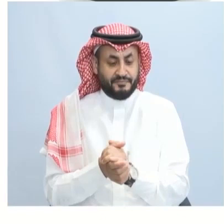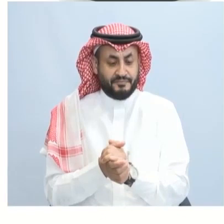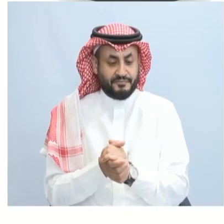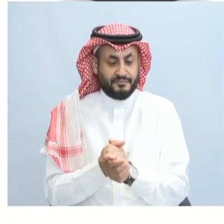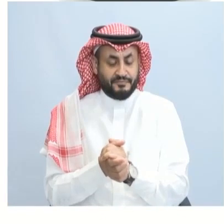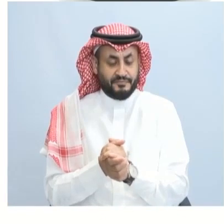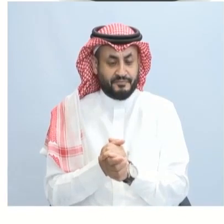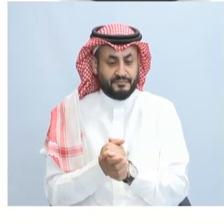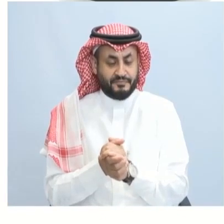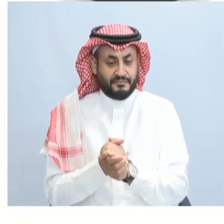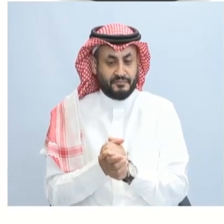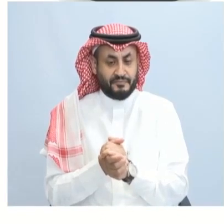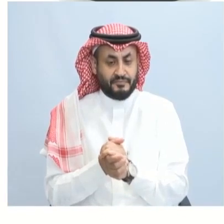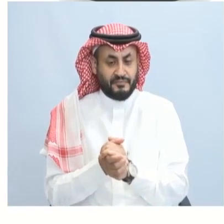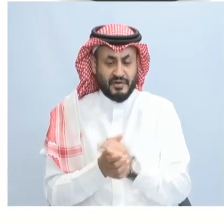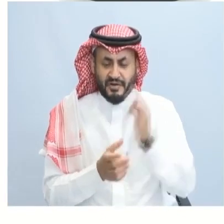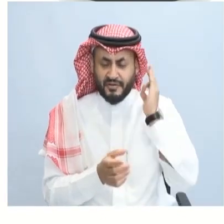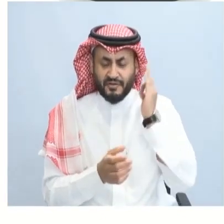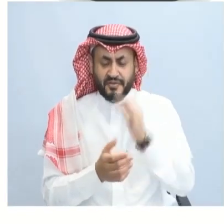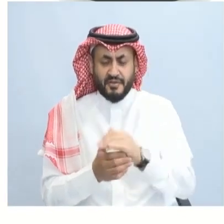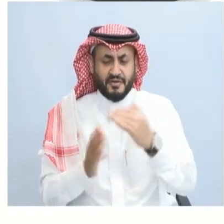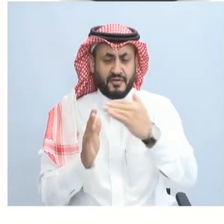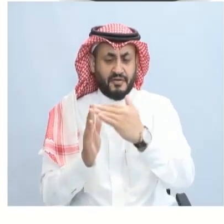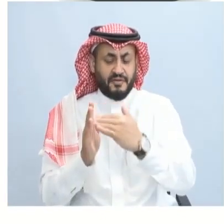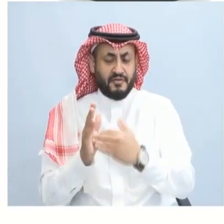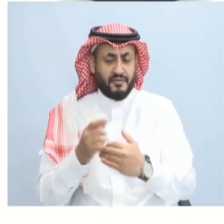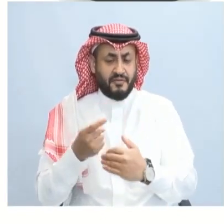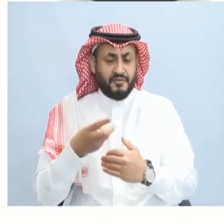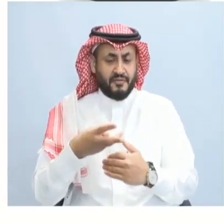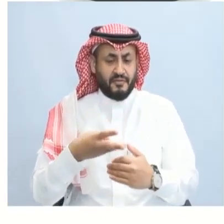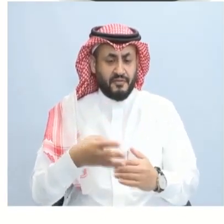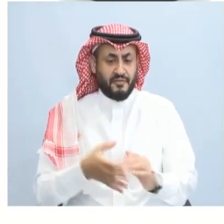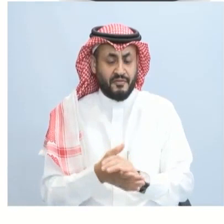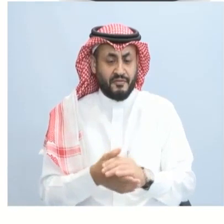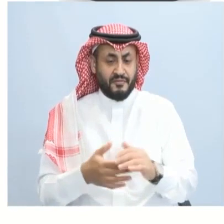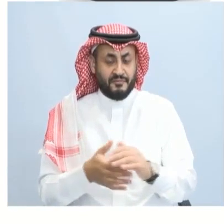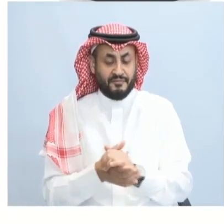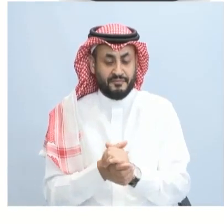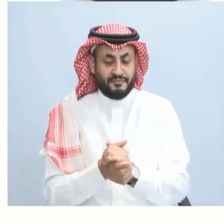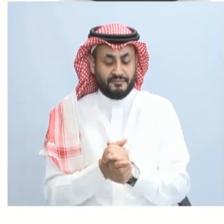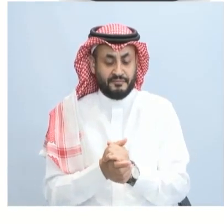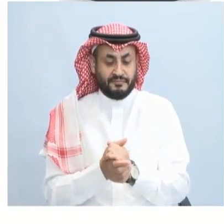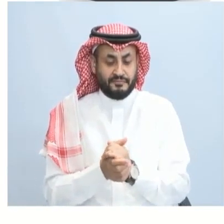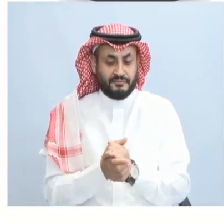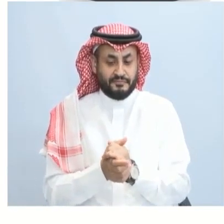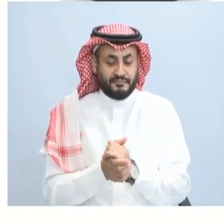are going to listen, and then you are going to just to order them, depending, of course, on the year.